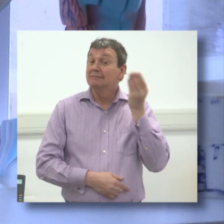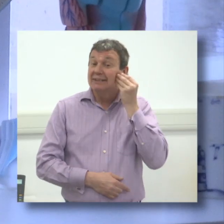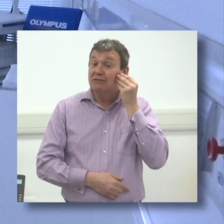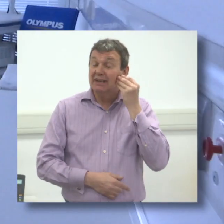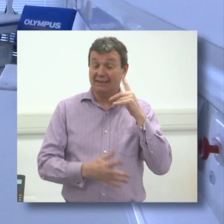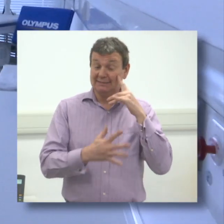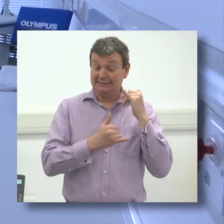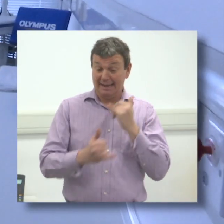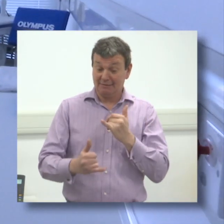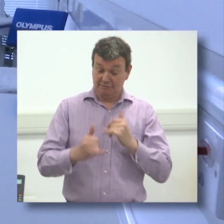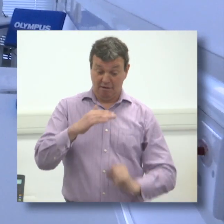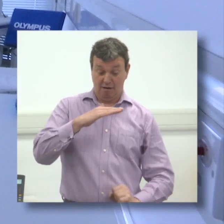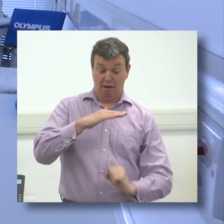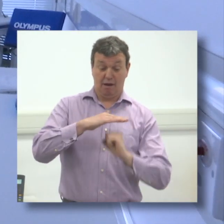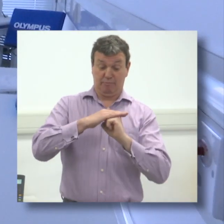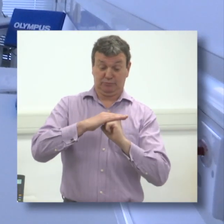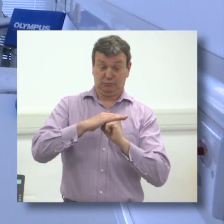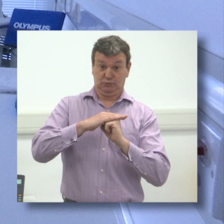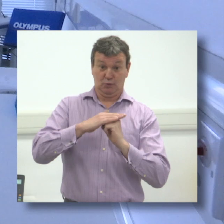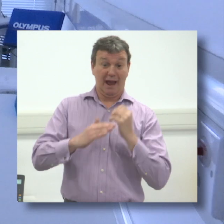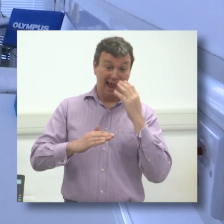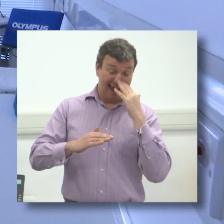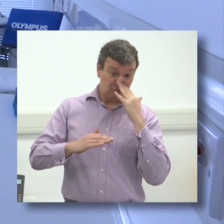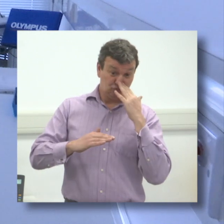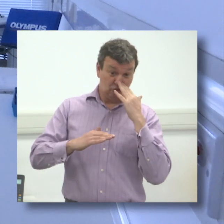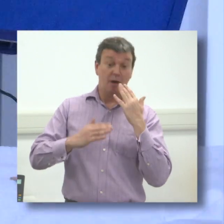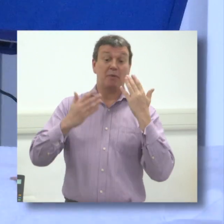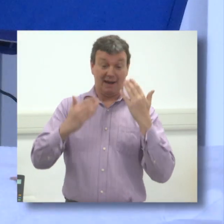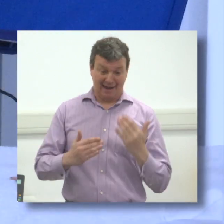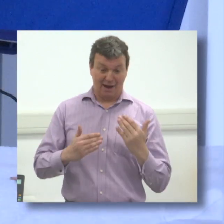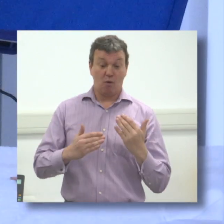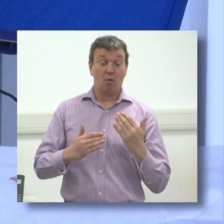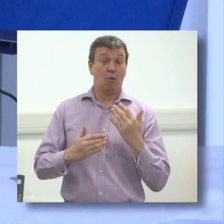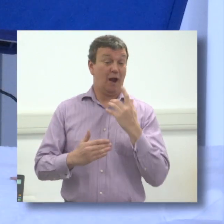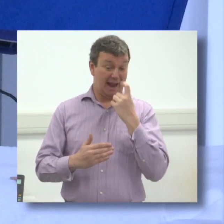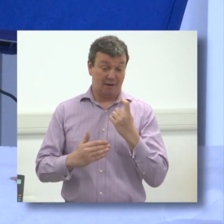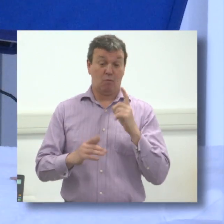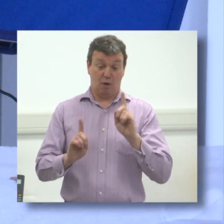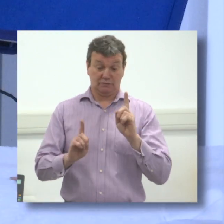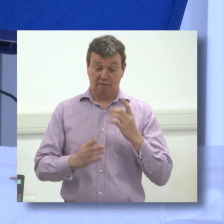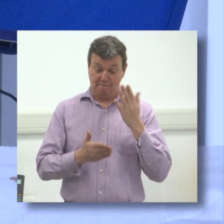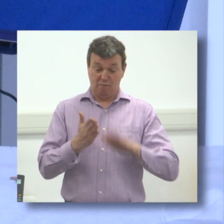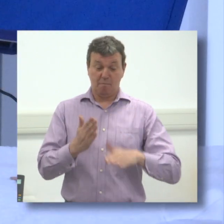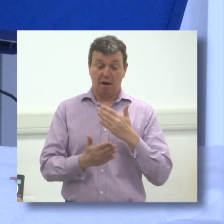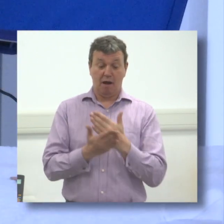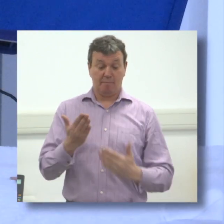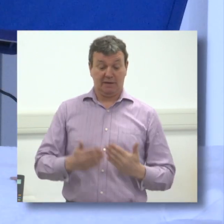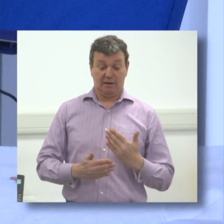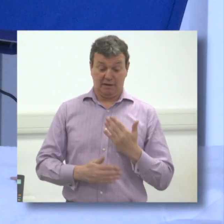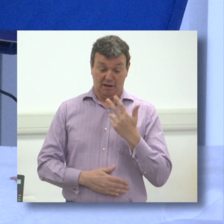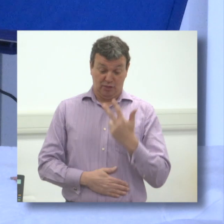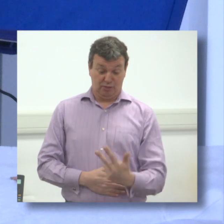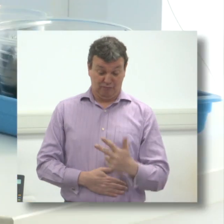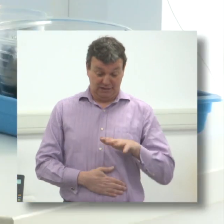to undertake them up to or from the age of 3.5 upwards, which is already a massive feat, both in providing a